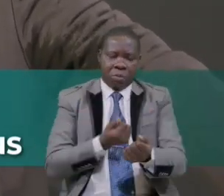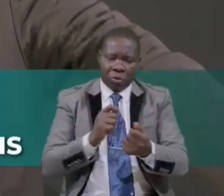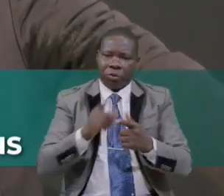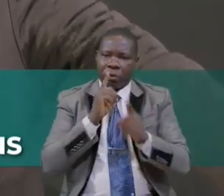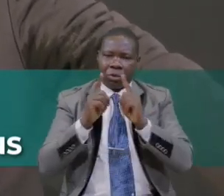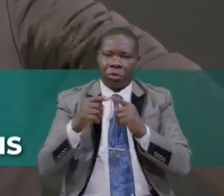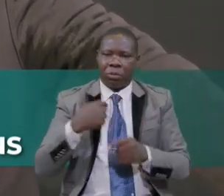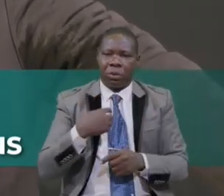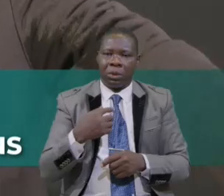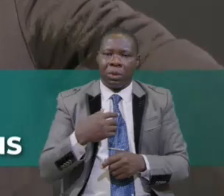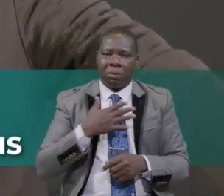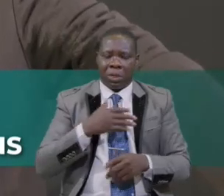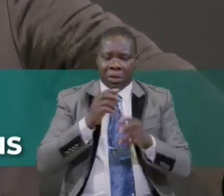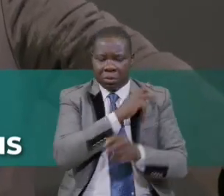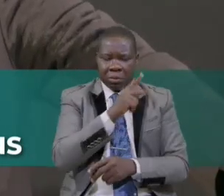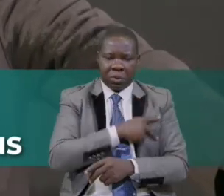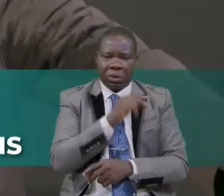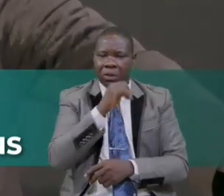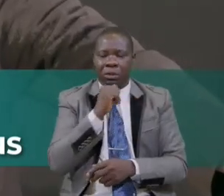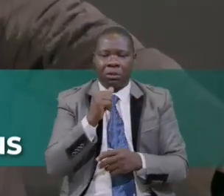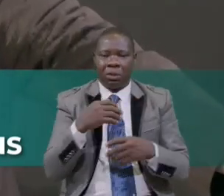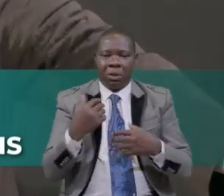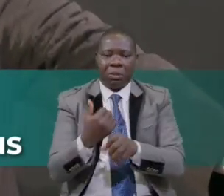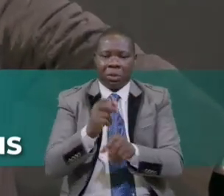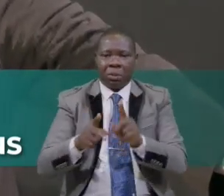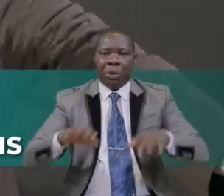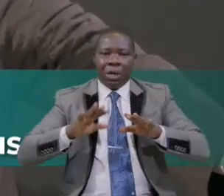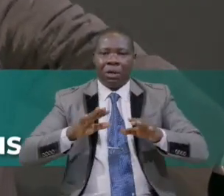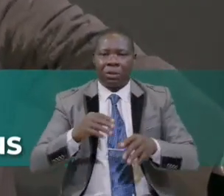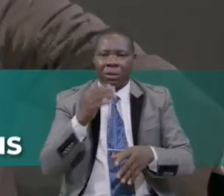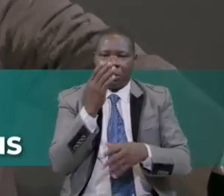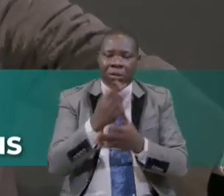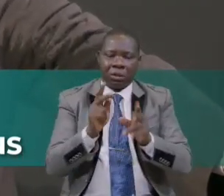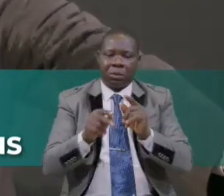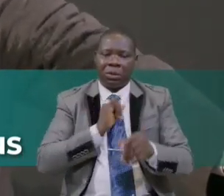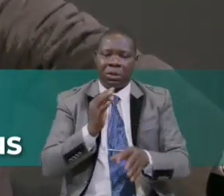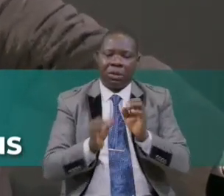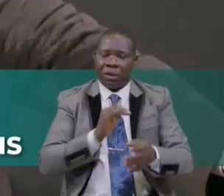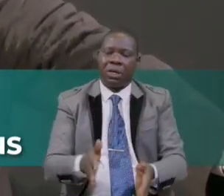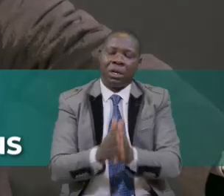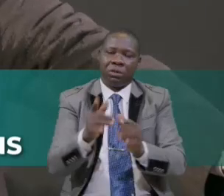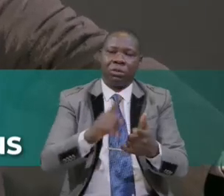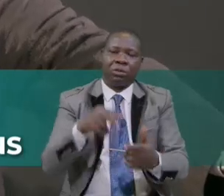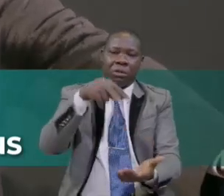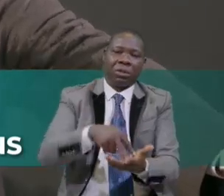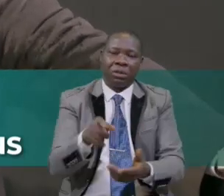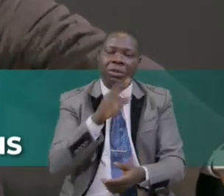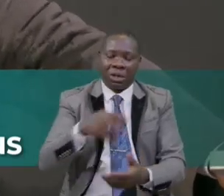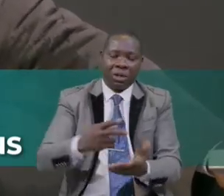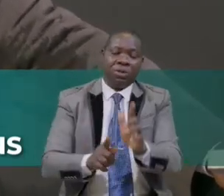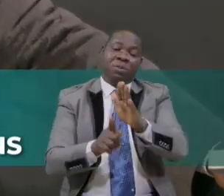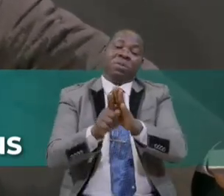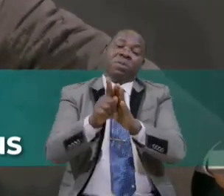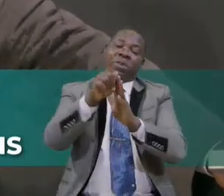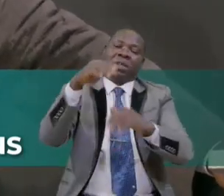not intimidating. Most of you, if I told you to stand up, you are taller than I am. And so why are you